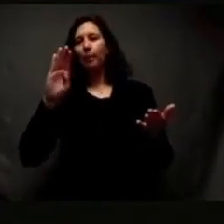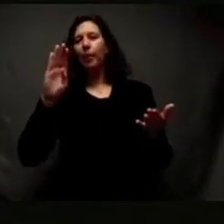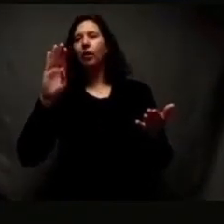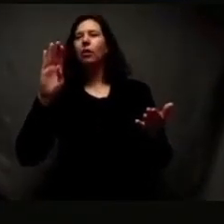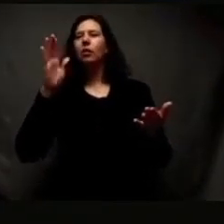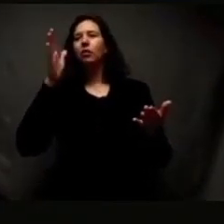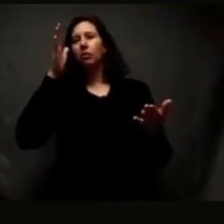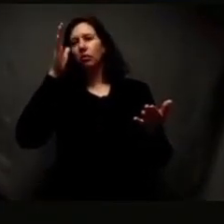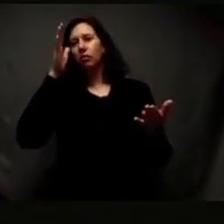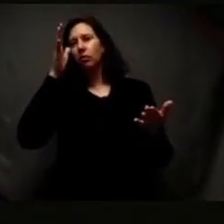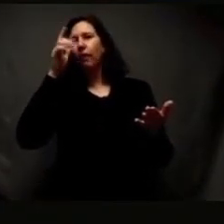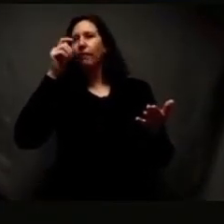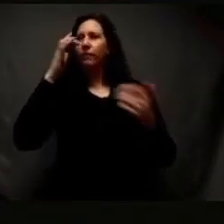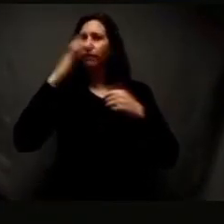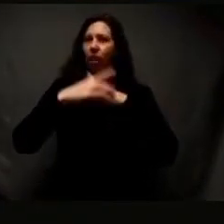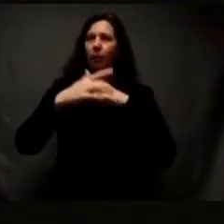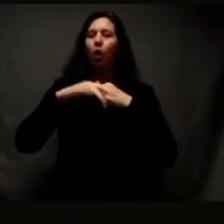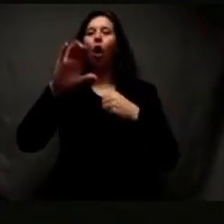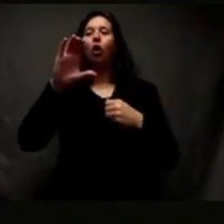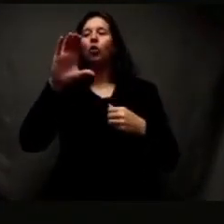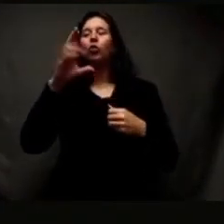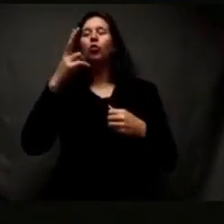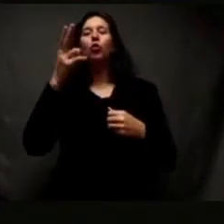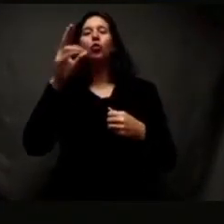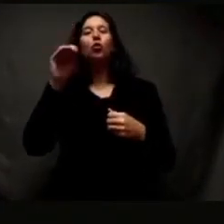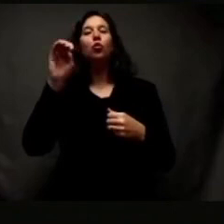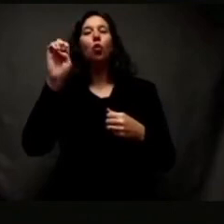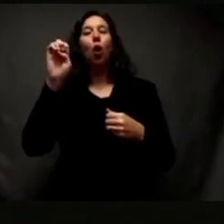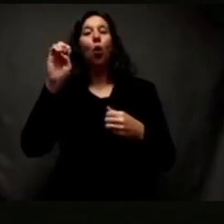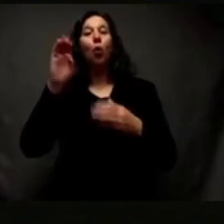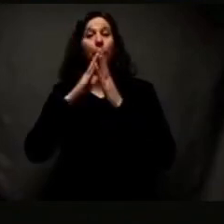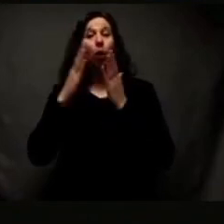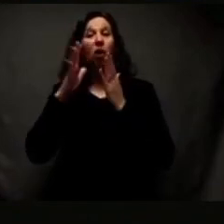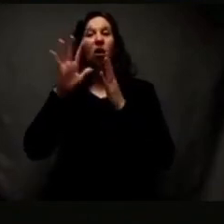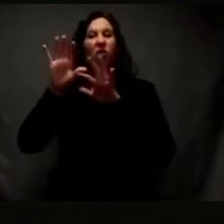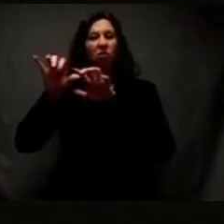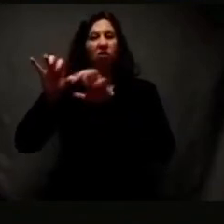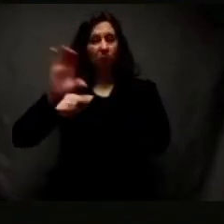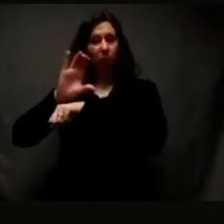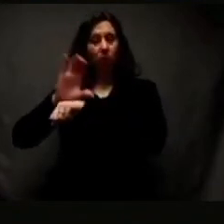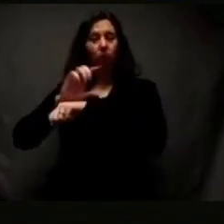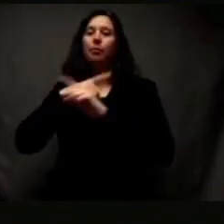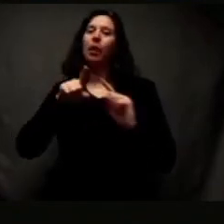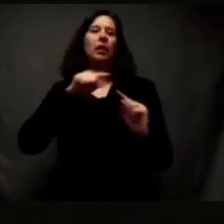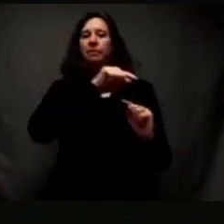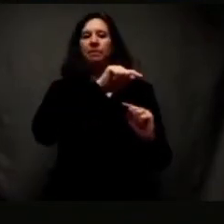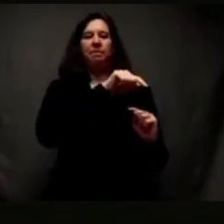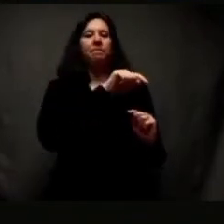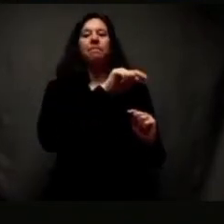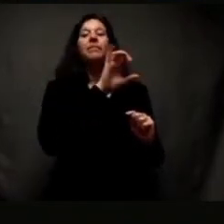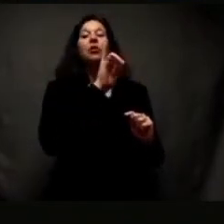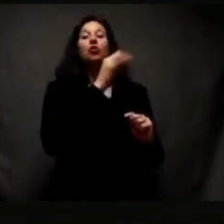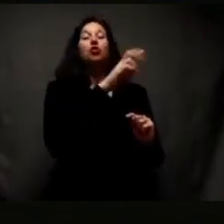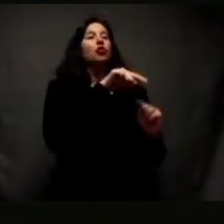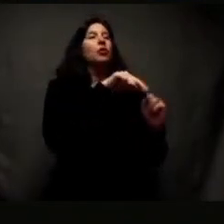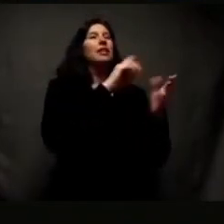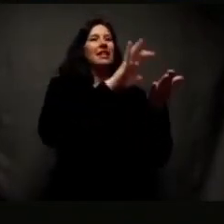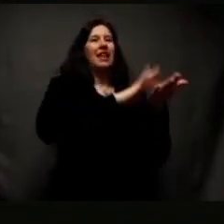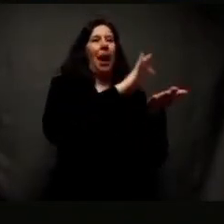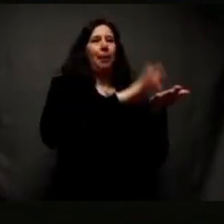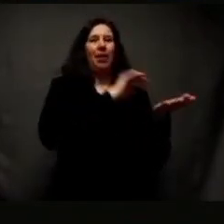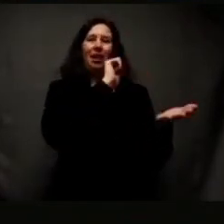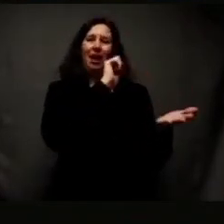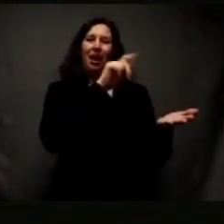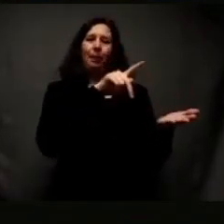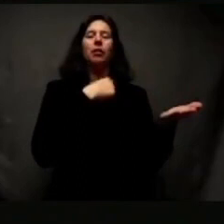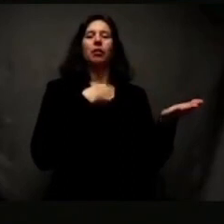well as being available on Chromebooks. For the most part, Scratch Junior was designed as a tablet app. And so that's a big difference between the two, is that Scratch